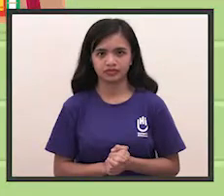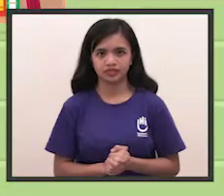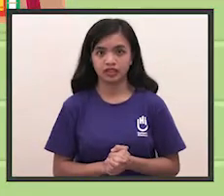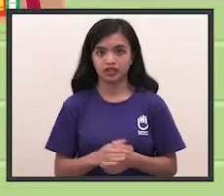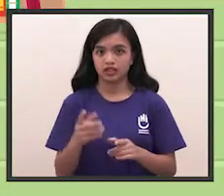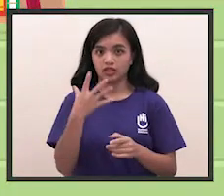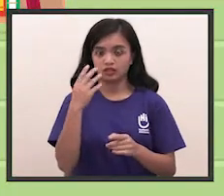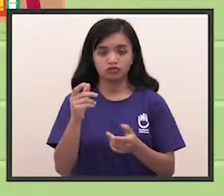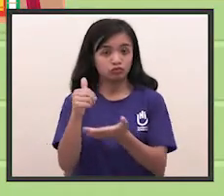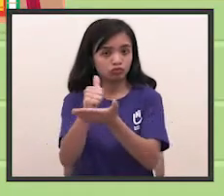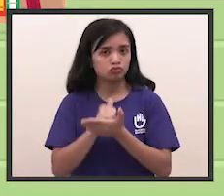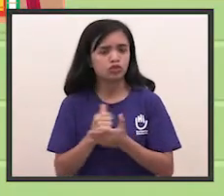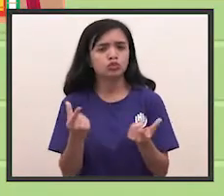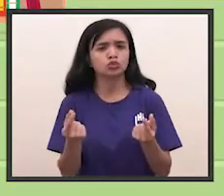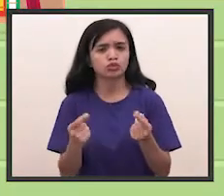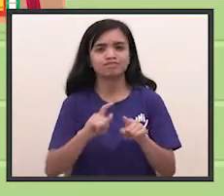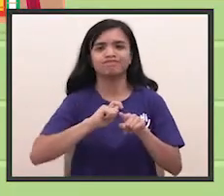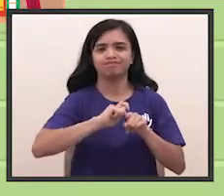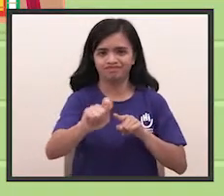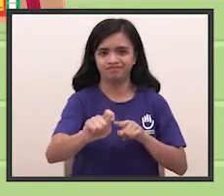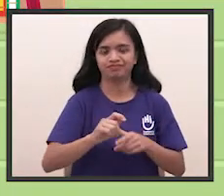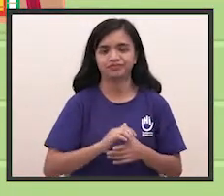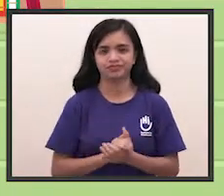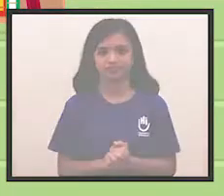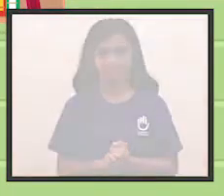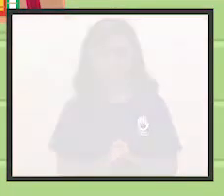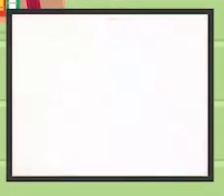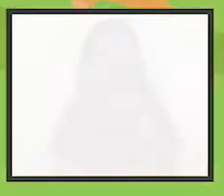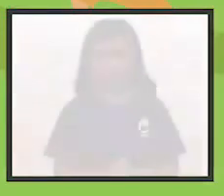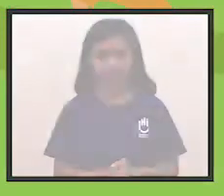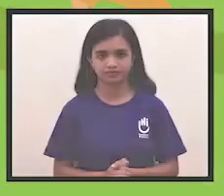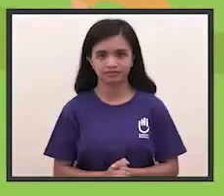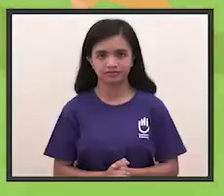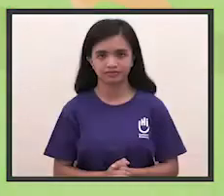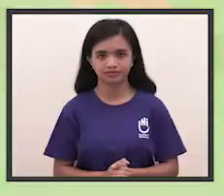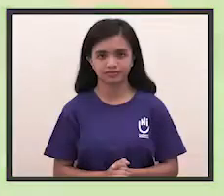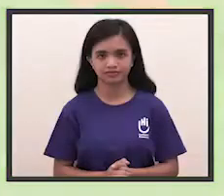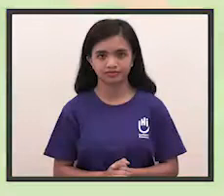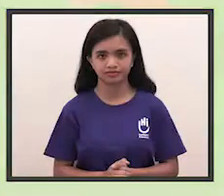Call or text the fire station for help.